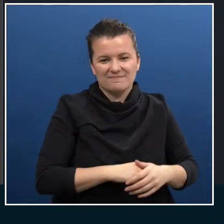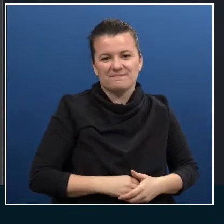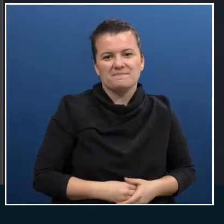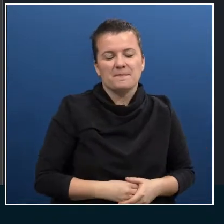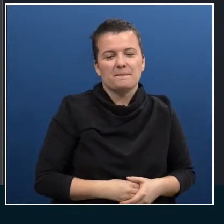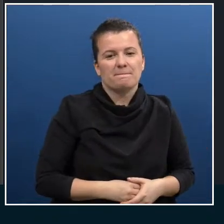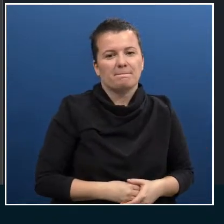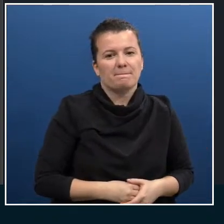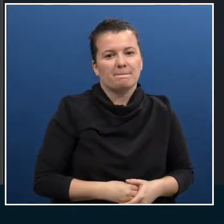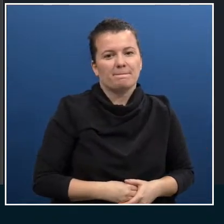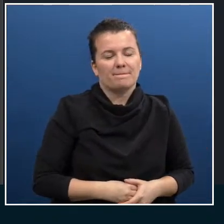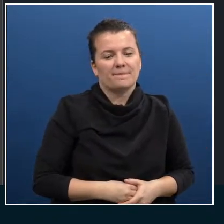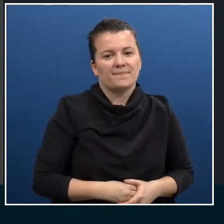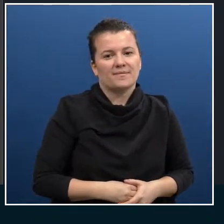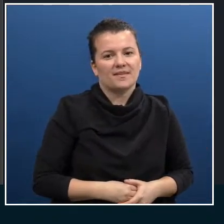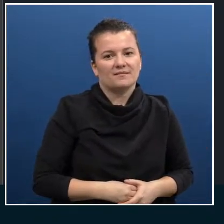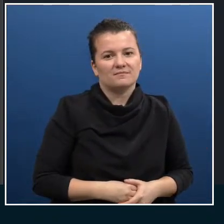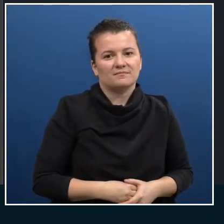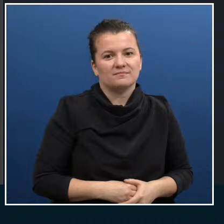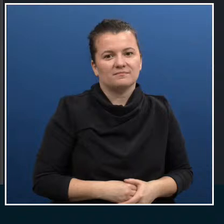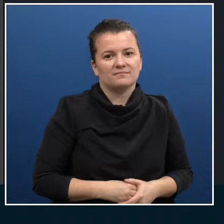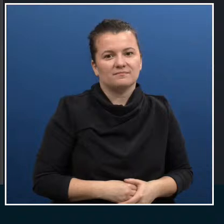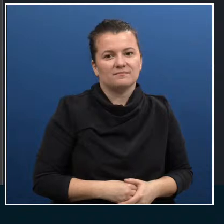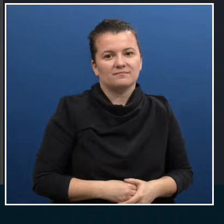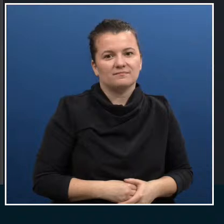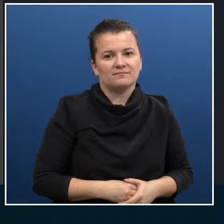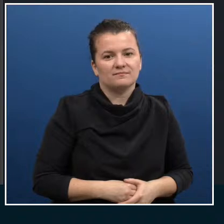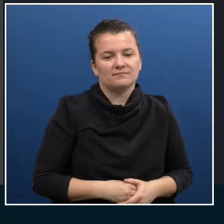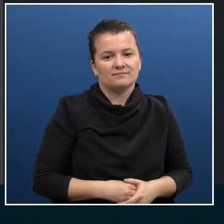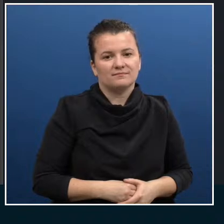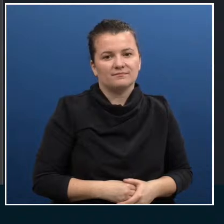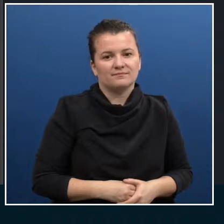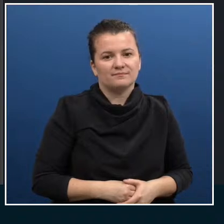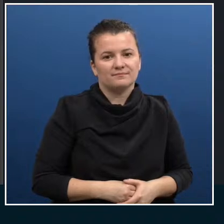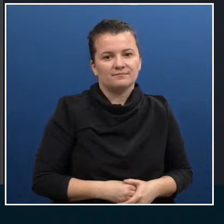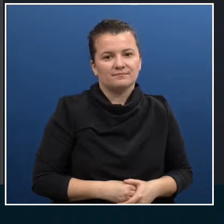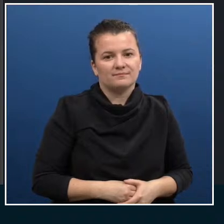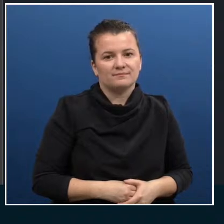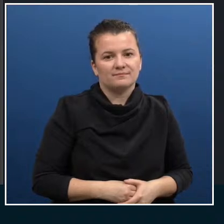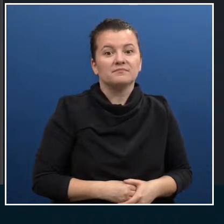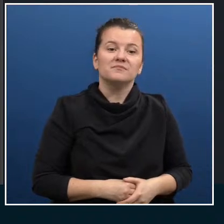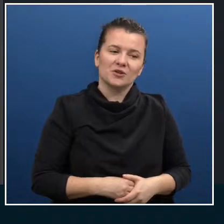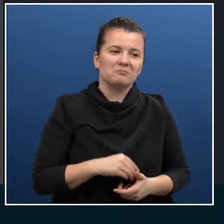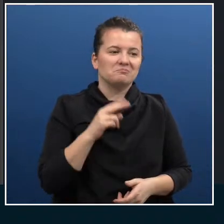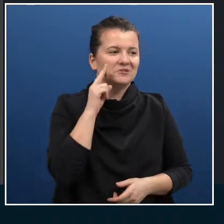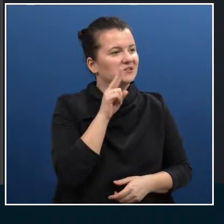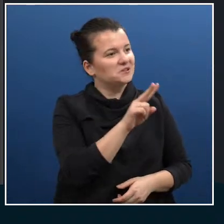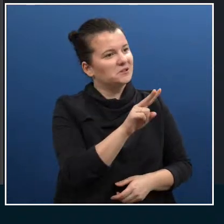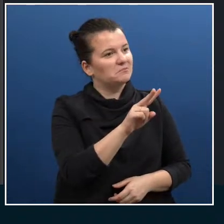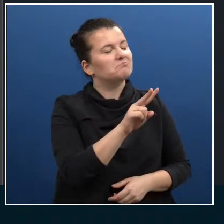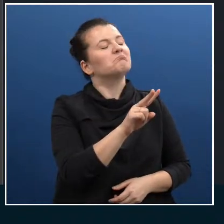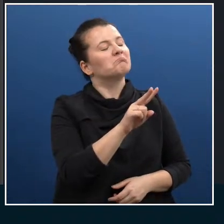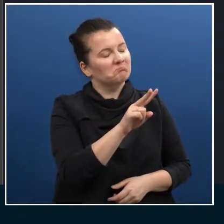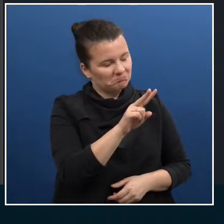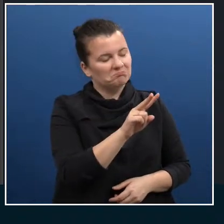changed right away. So now I looked how it looks, and yeah,